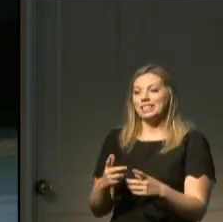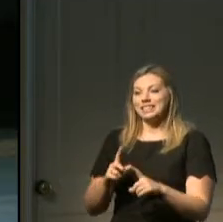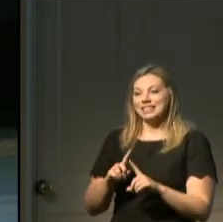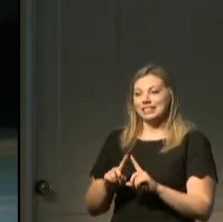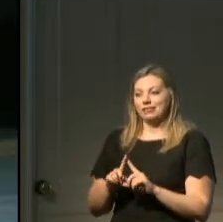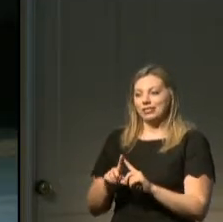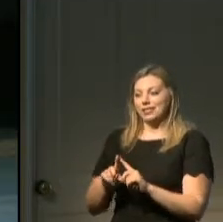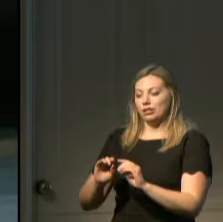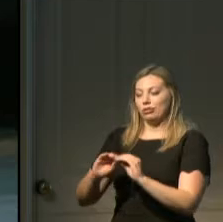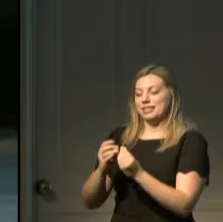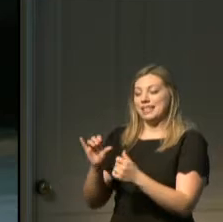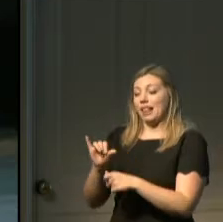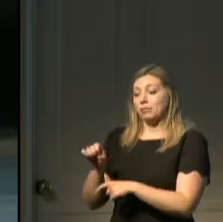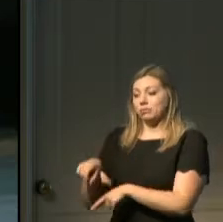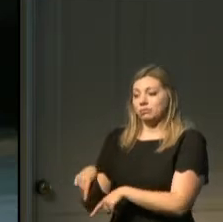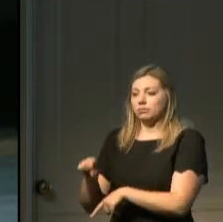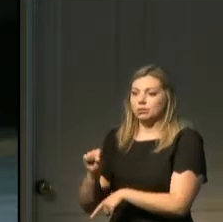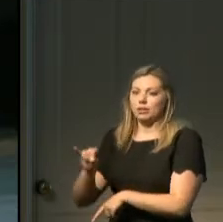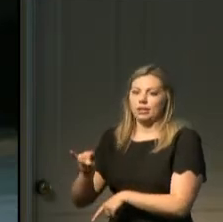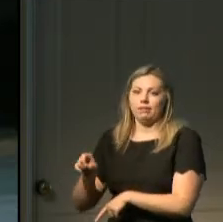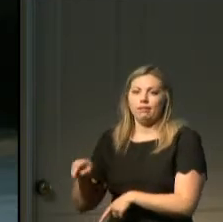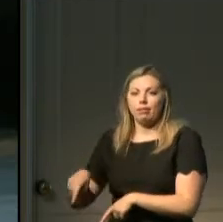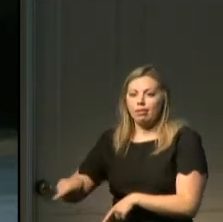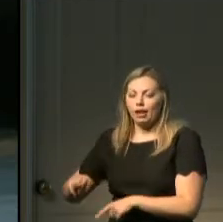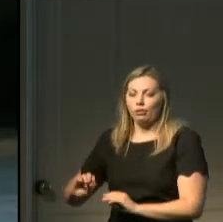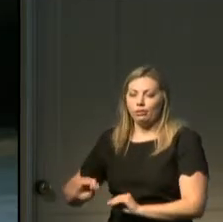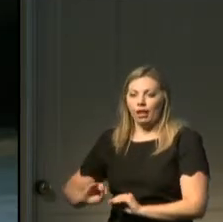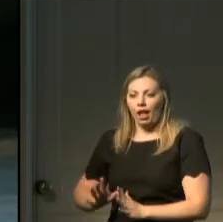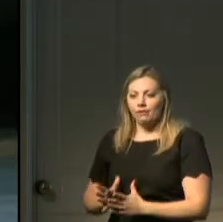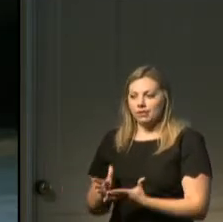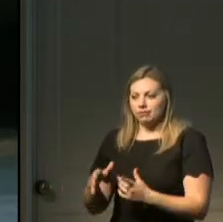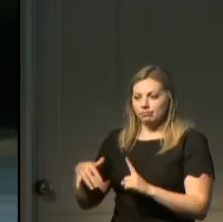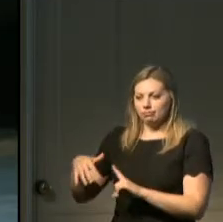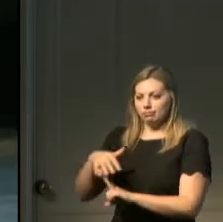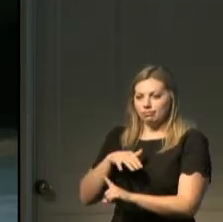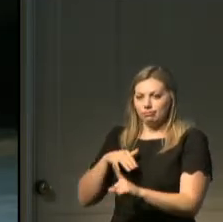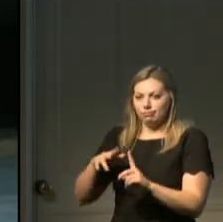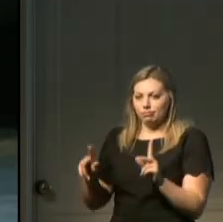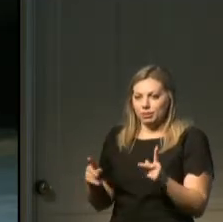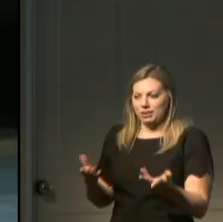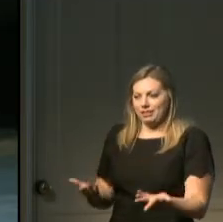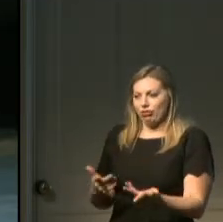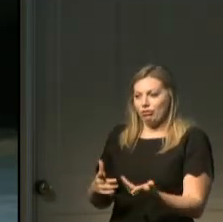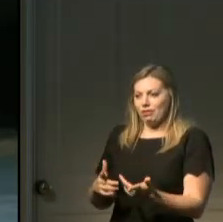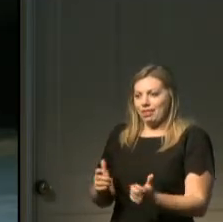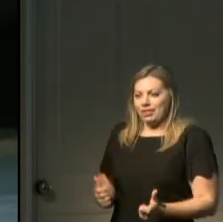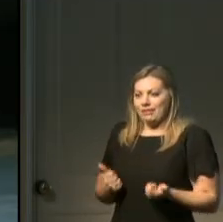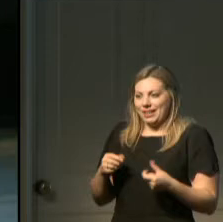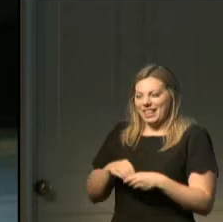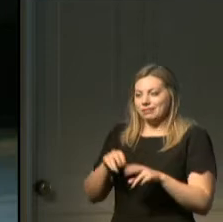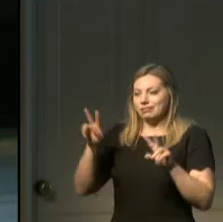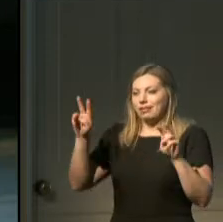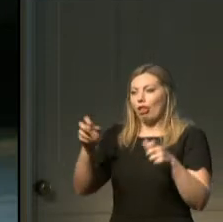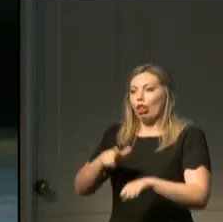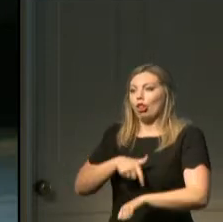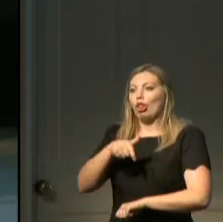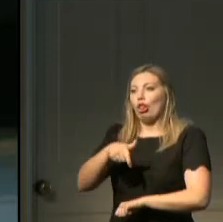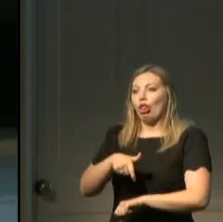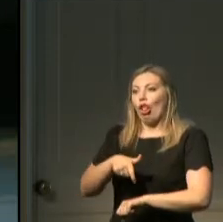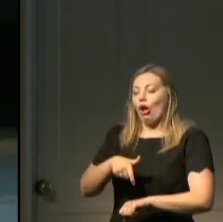like the Smithsonian, which is clearly thinking, I'm surrounded by people who are living in the long now in this room, and